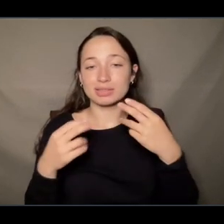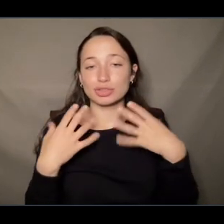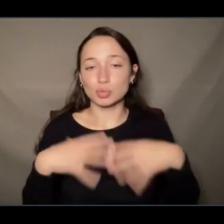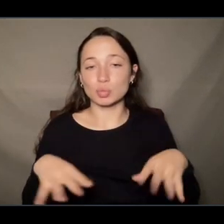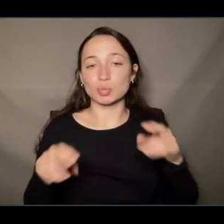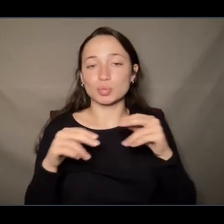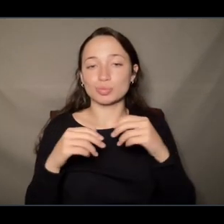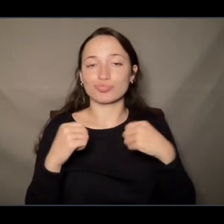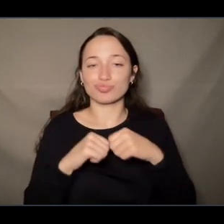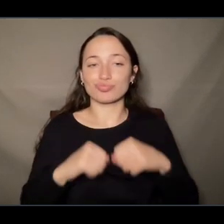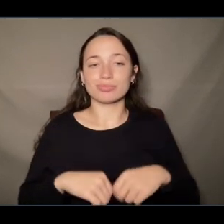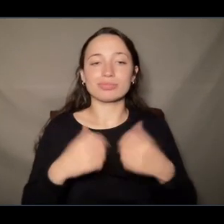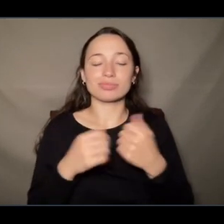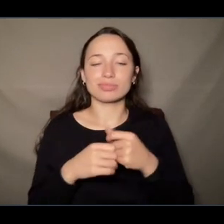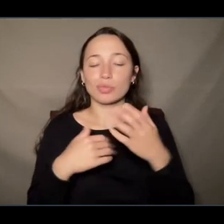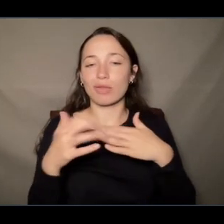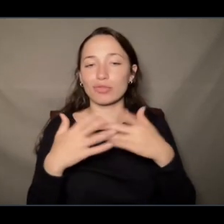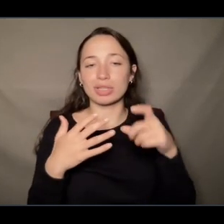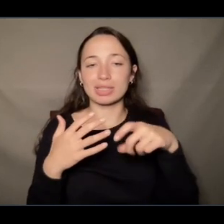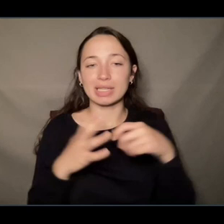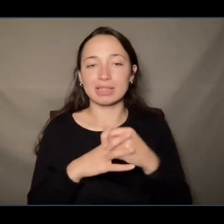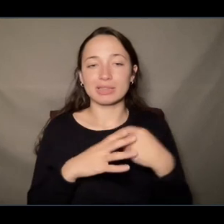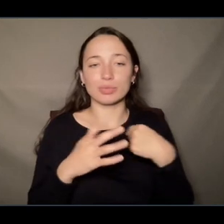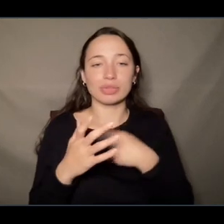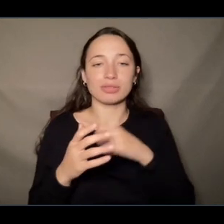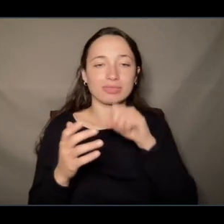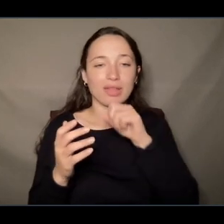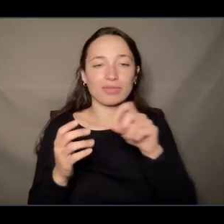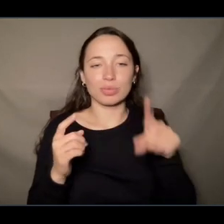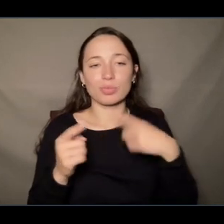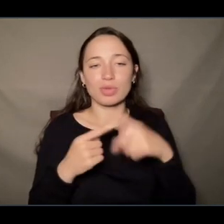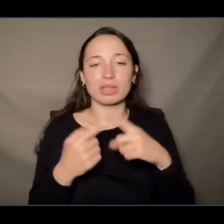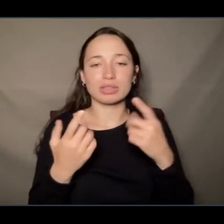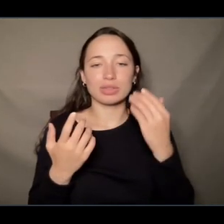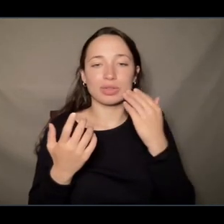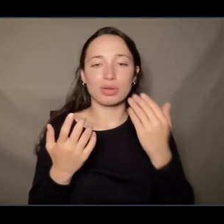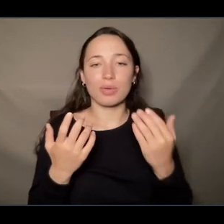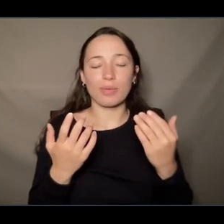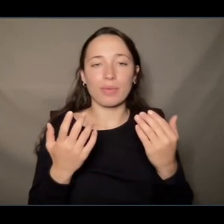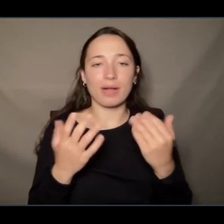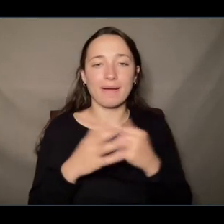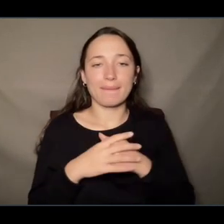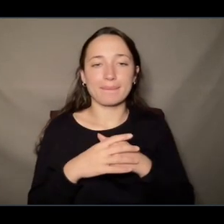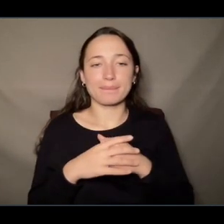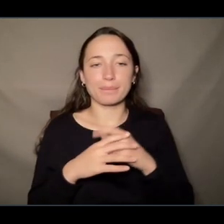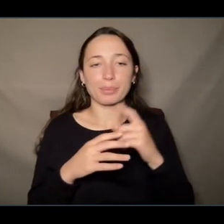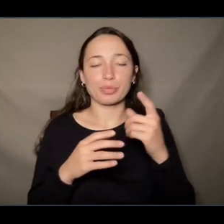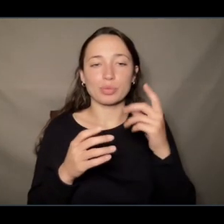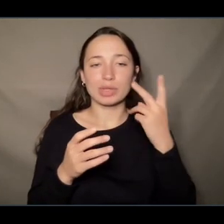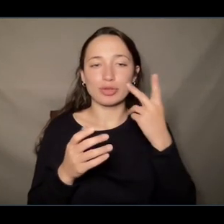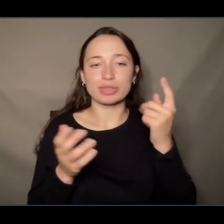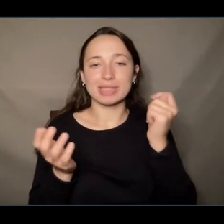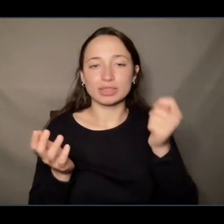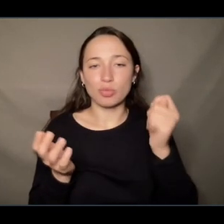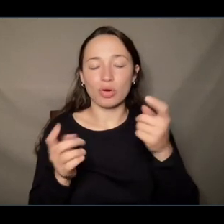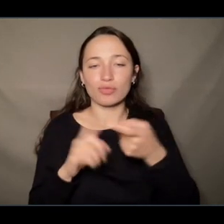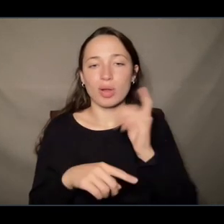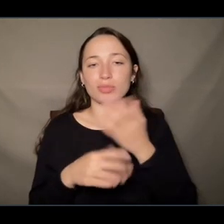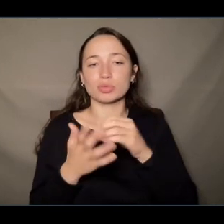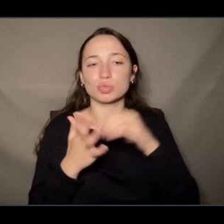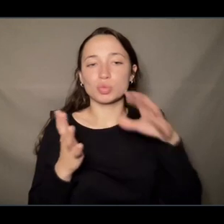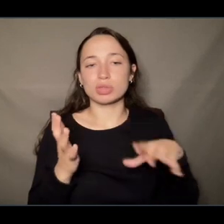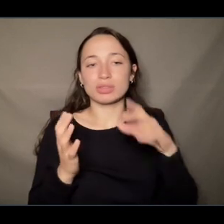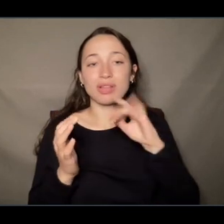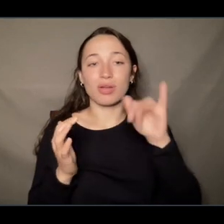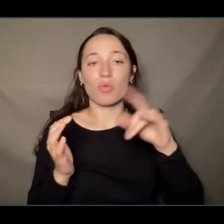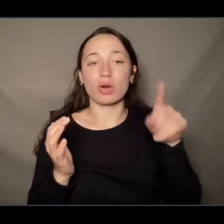or, you know, whatever they need. We love it when, you know, we will hear testimonials from our students that